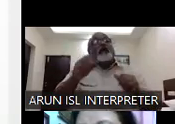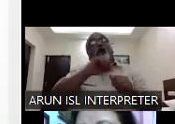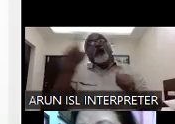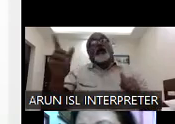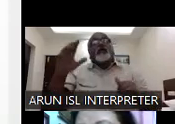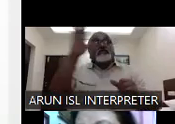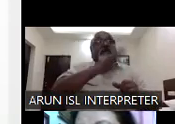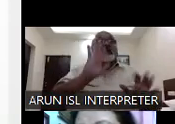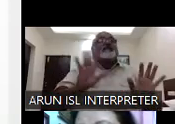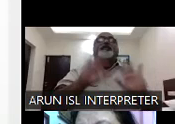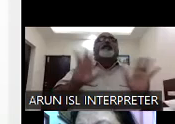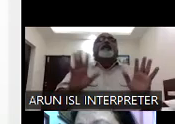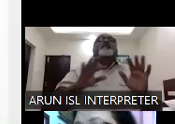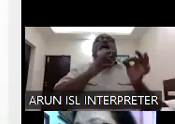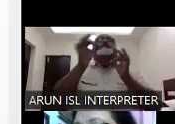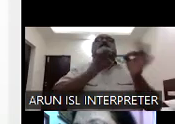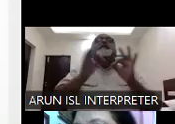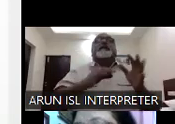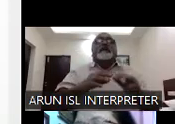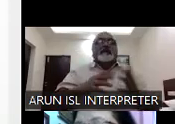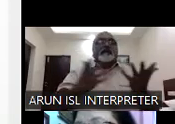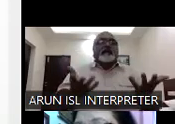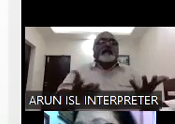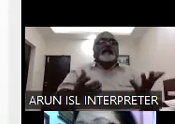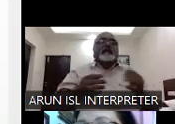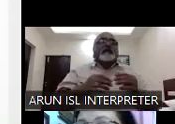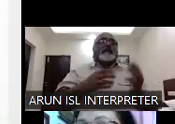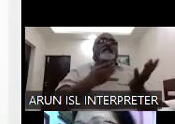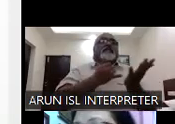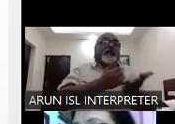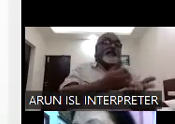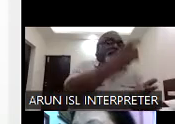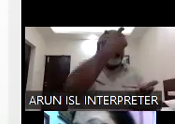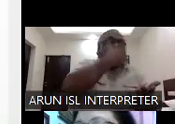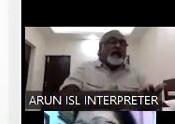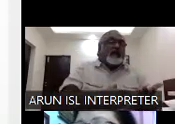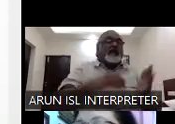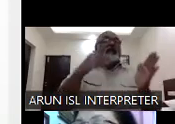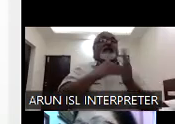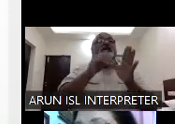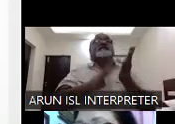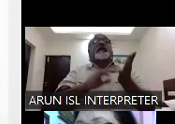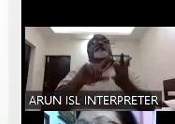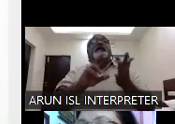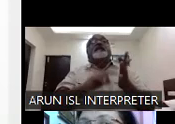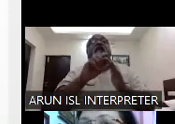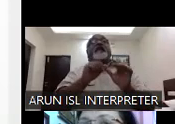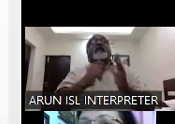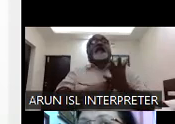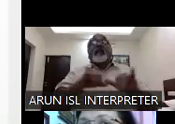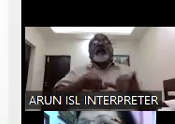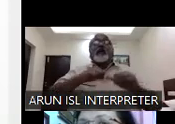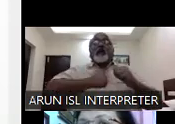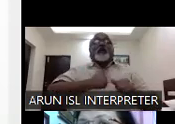I would say, Kisan or Zamidar. A Kisan is powerless, and Zamidar is somebody who